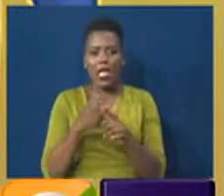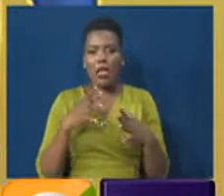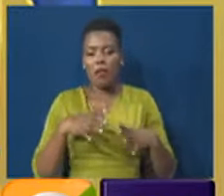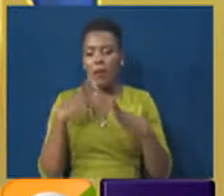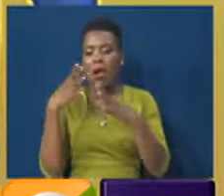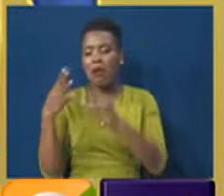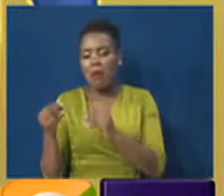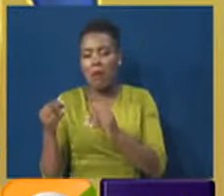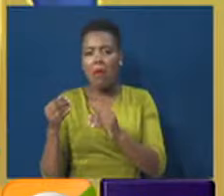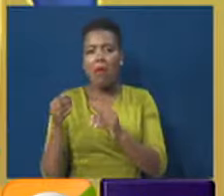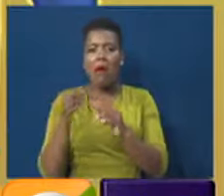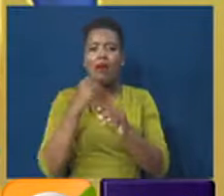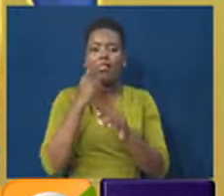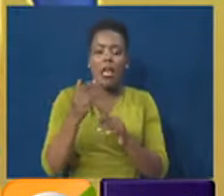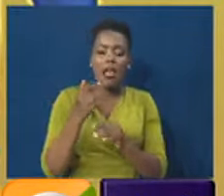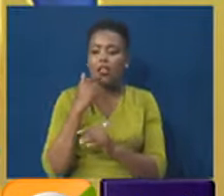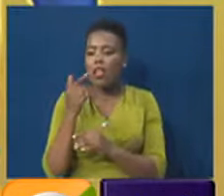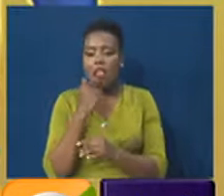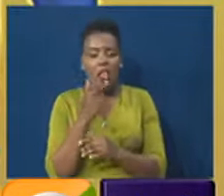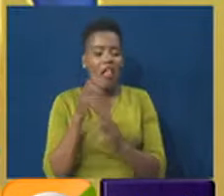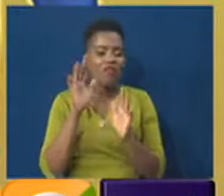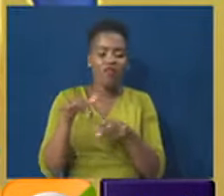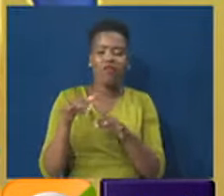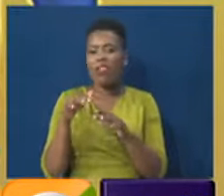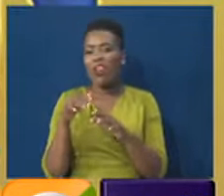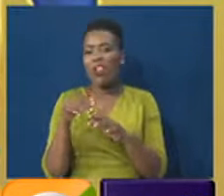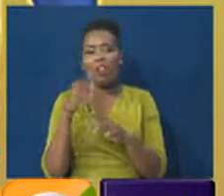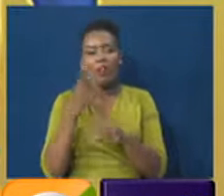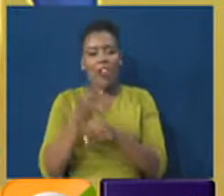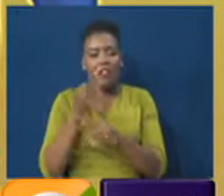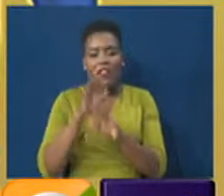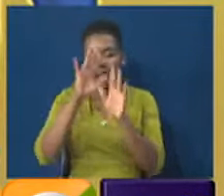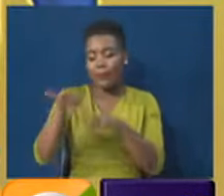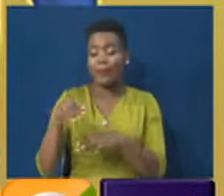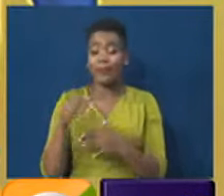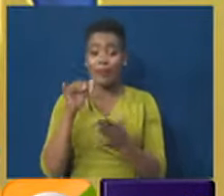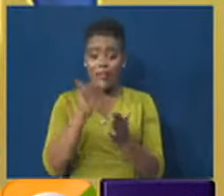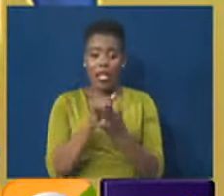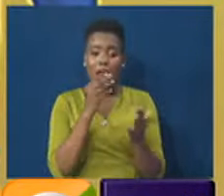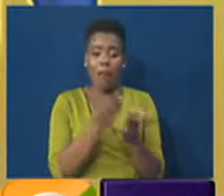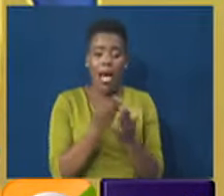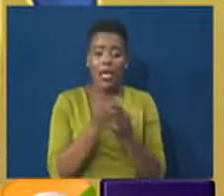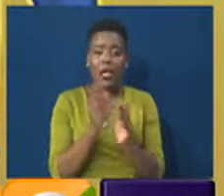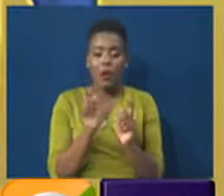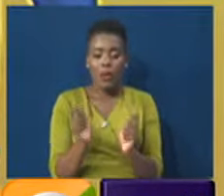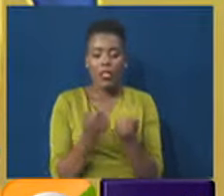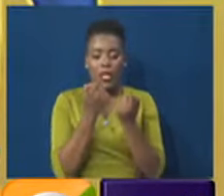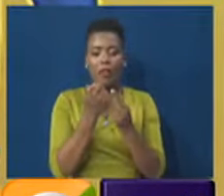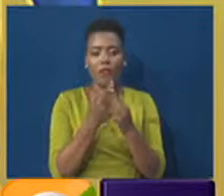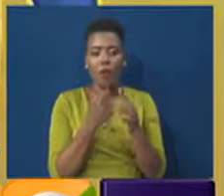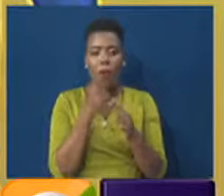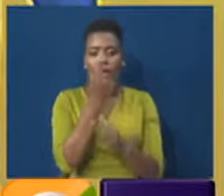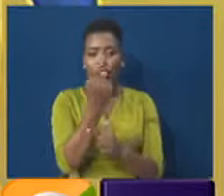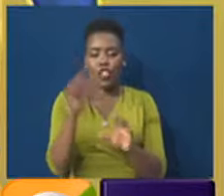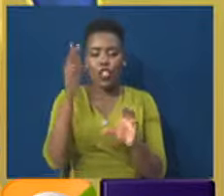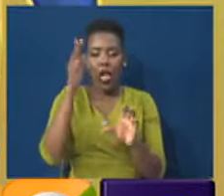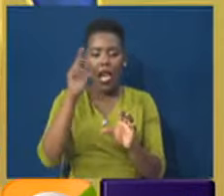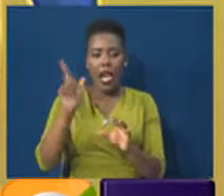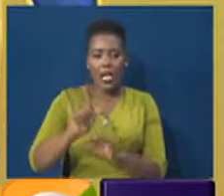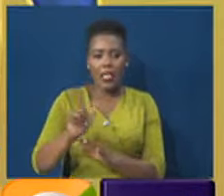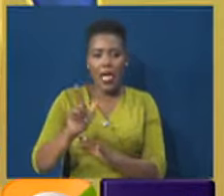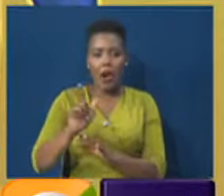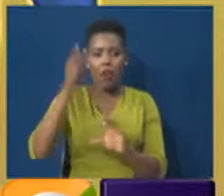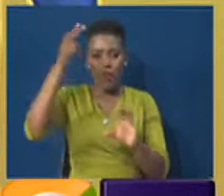all over saying it's a subsidy. It is not a subsidy. This money, we saved it from every liter of petrol to go to some